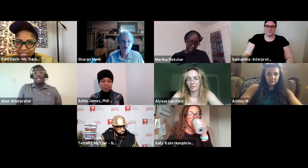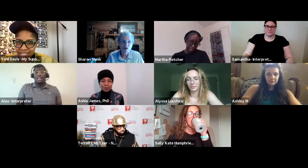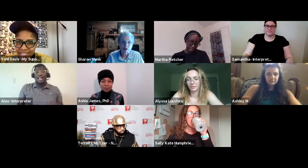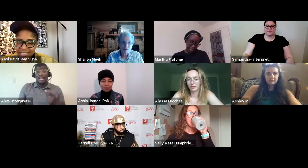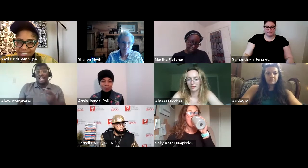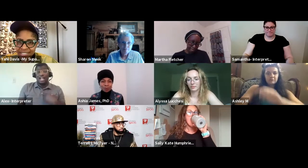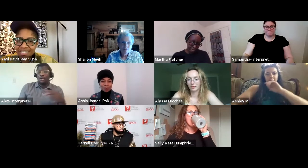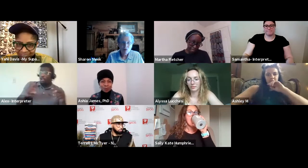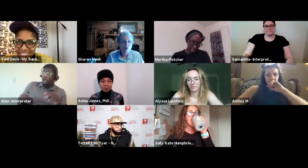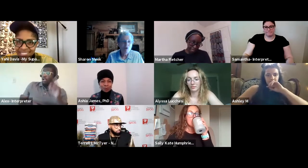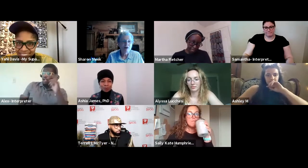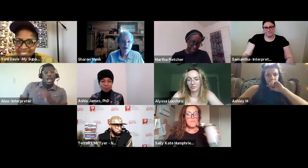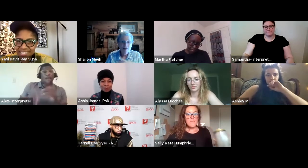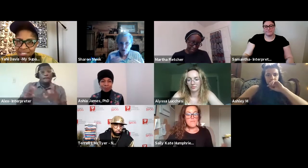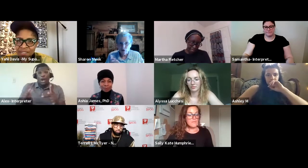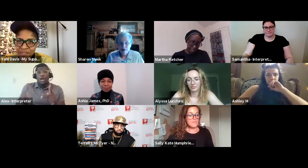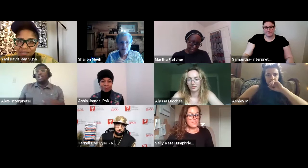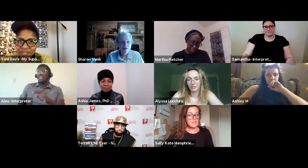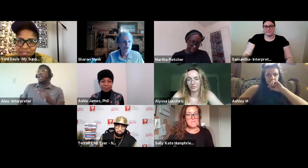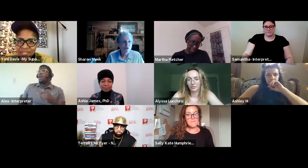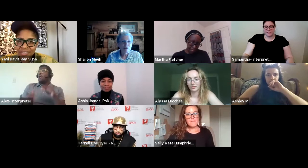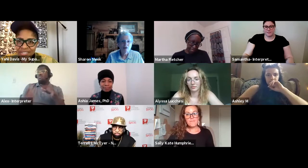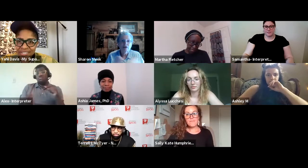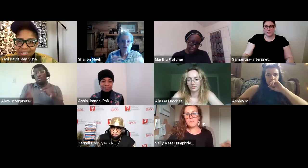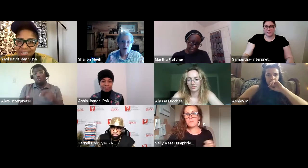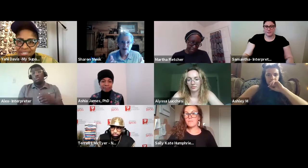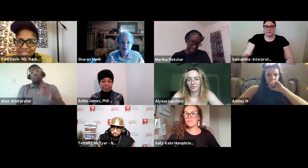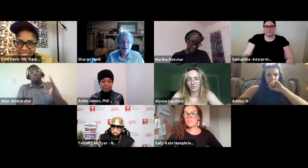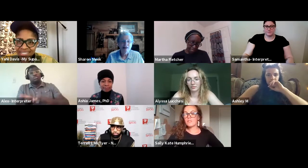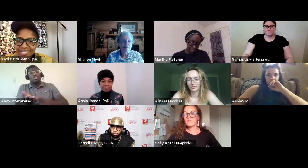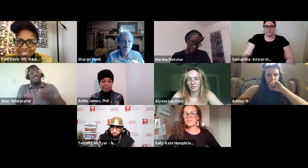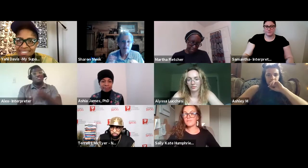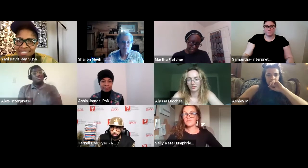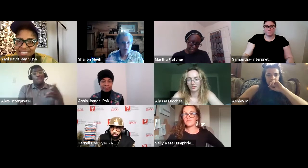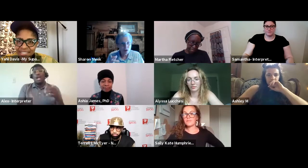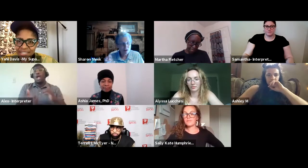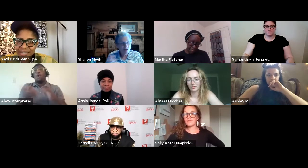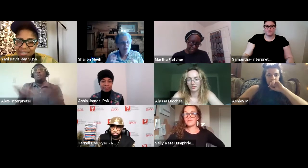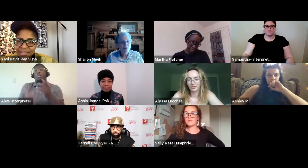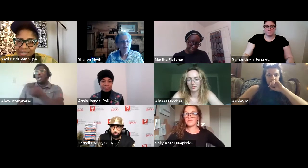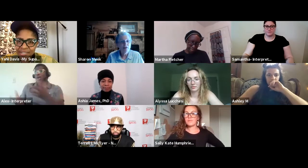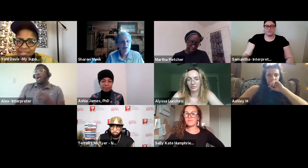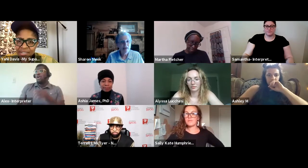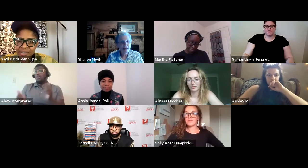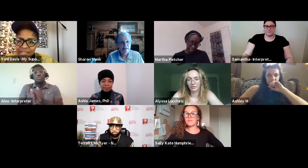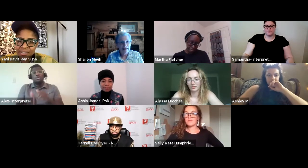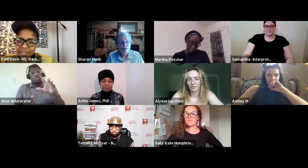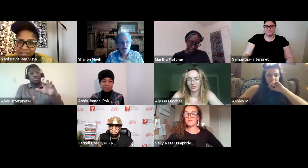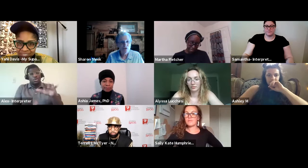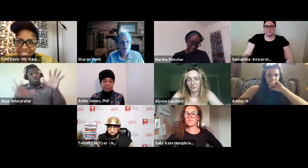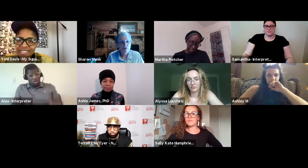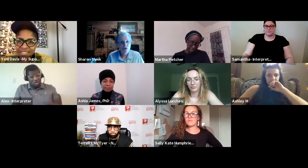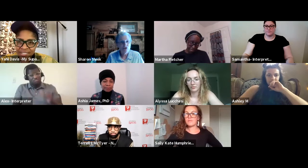to the clerk. Or you're in a restaurant and people are signing,